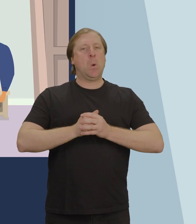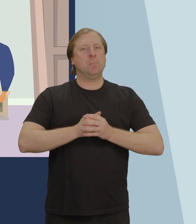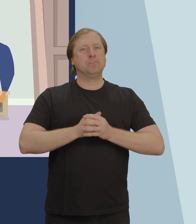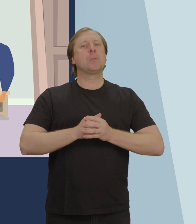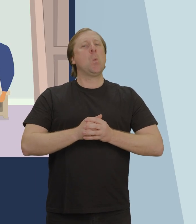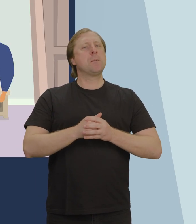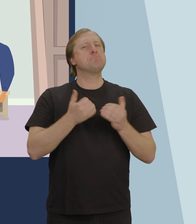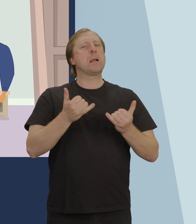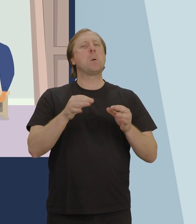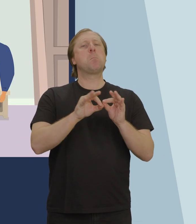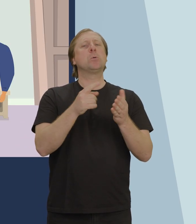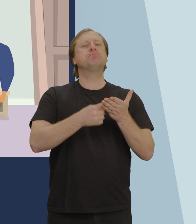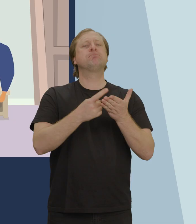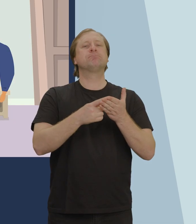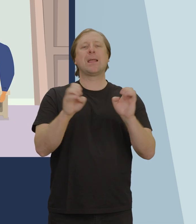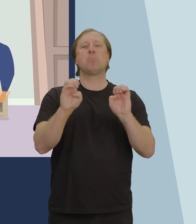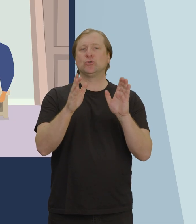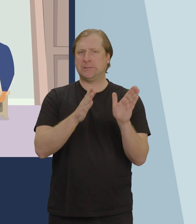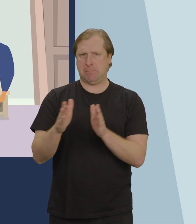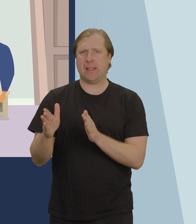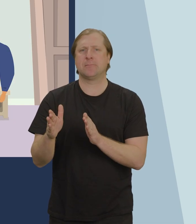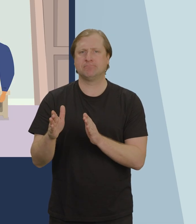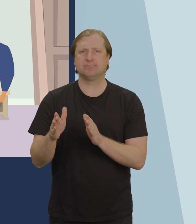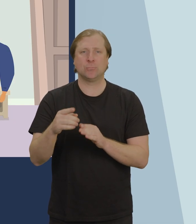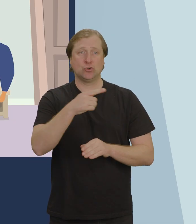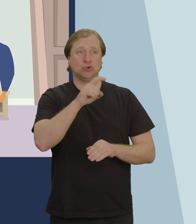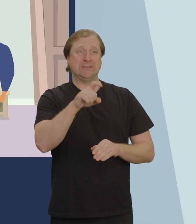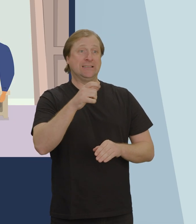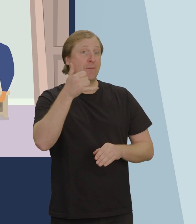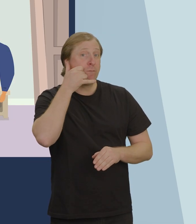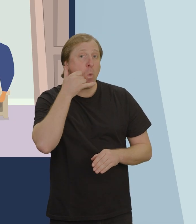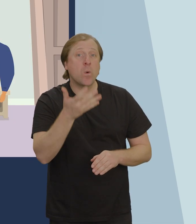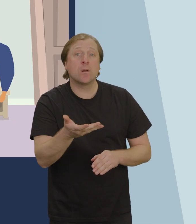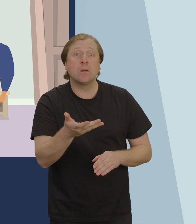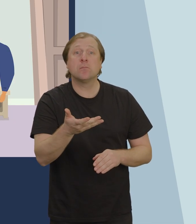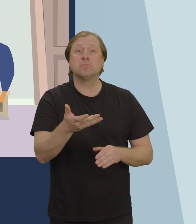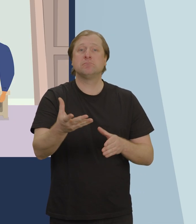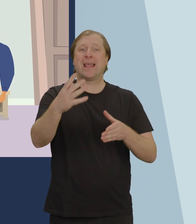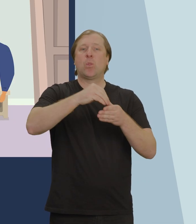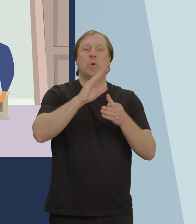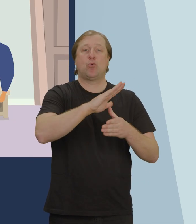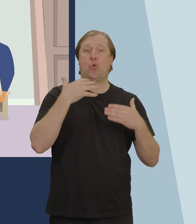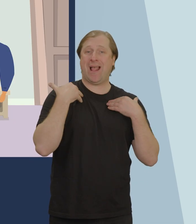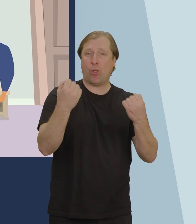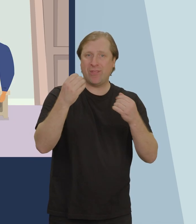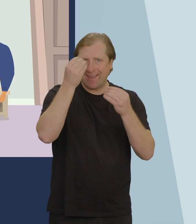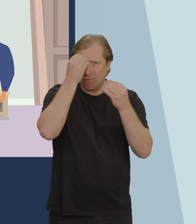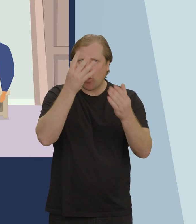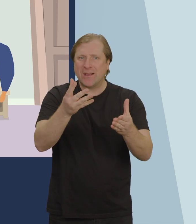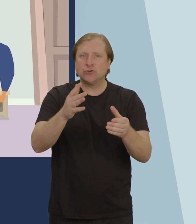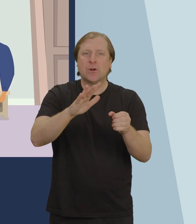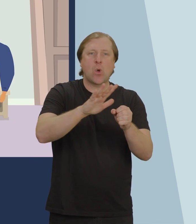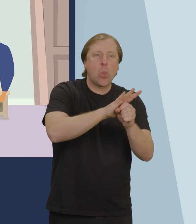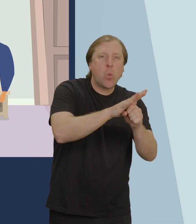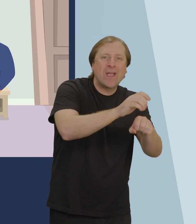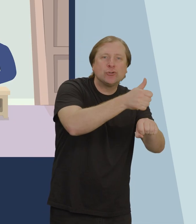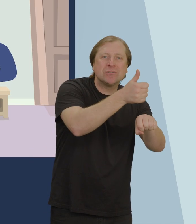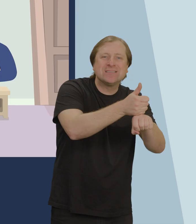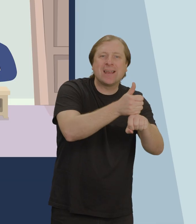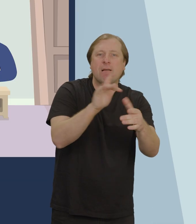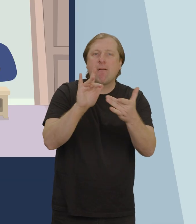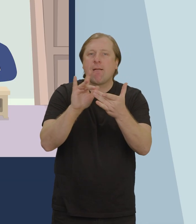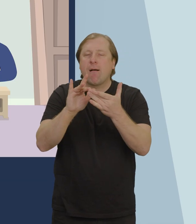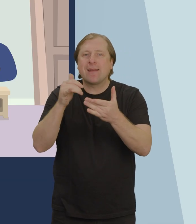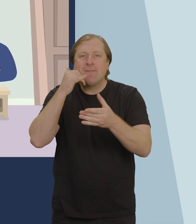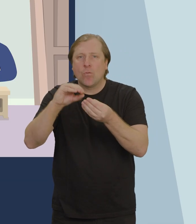Now, Vinny, let's discuss the emergency plan. I need to get Sofia a cell phone, pre-programmed with her health info, location settings, and contact